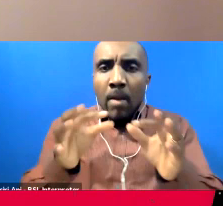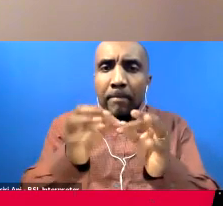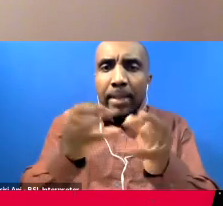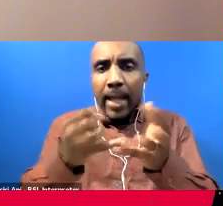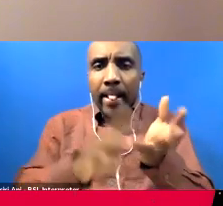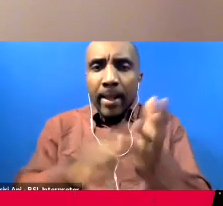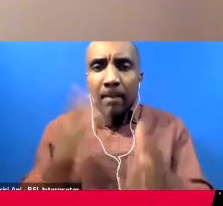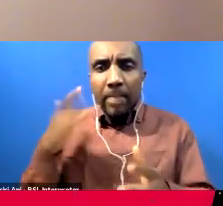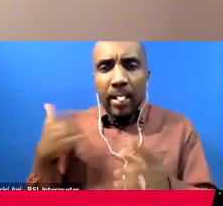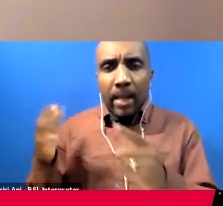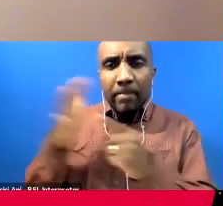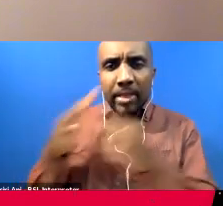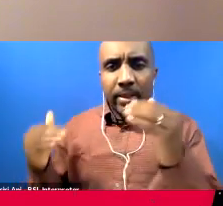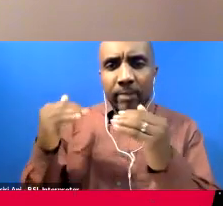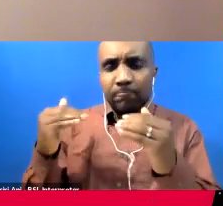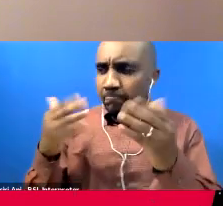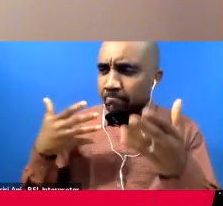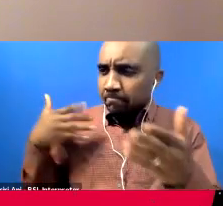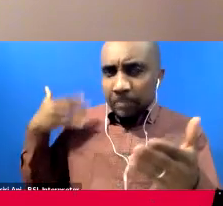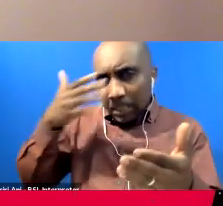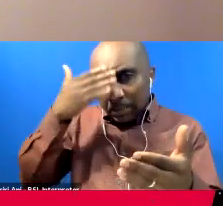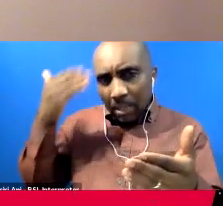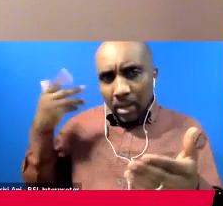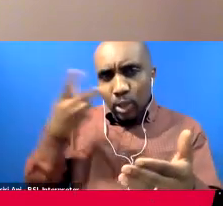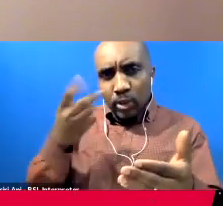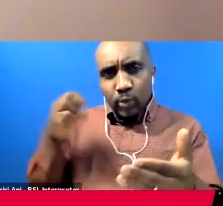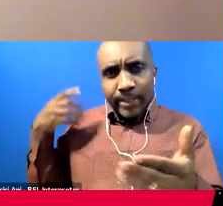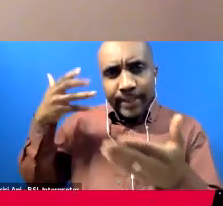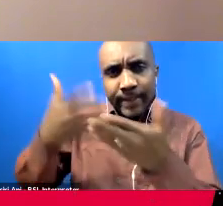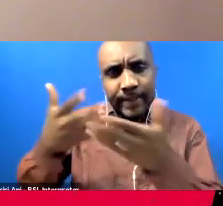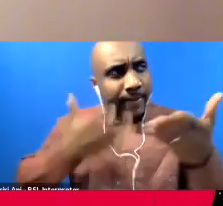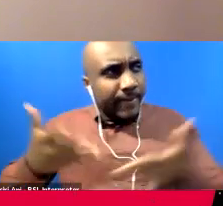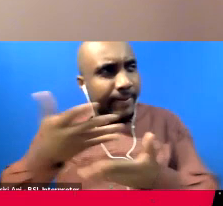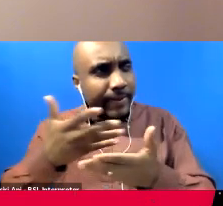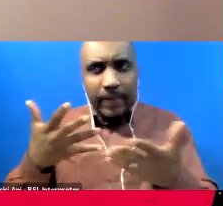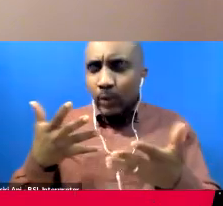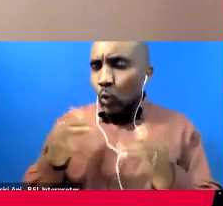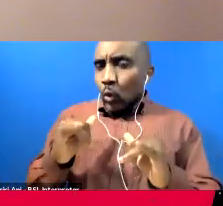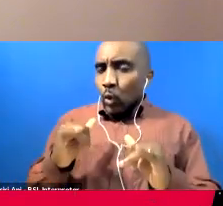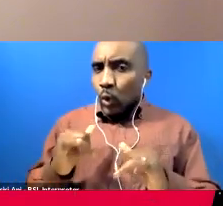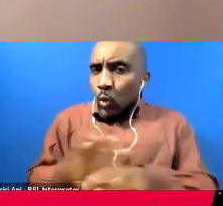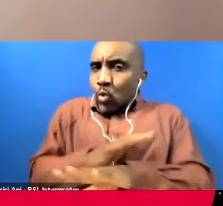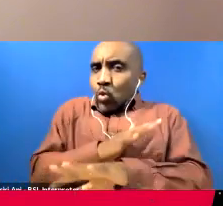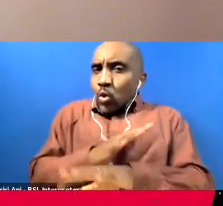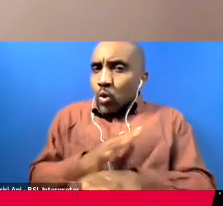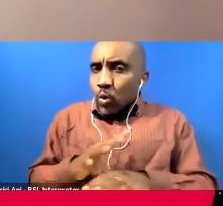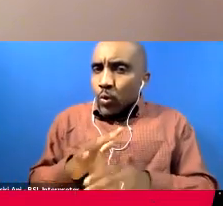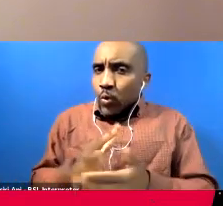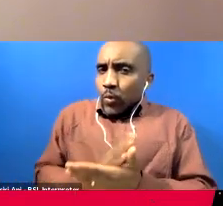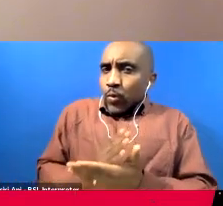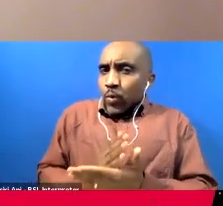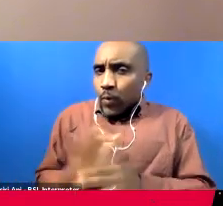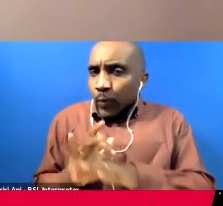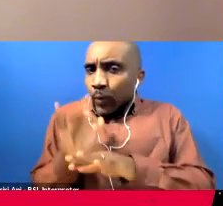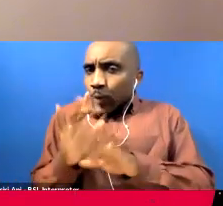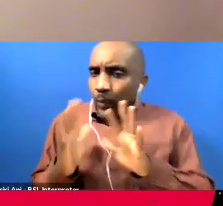summer have left people feeling uncomfortable because that has probably kickstarted some sort of growth that either they don't want